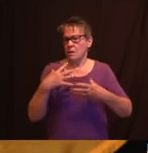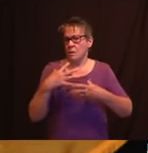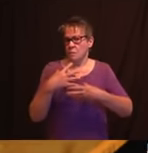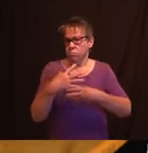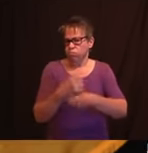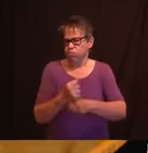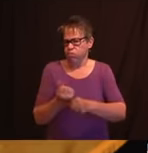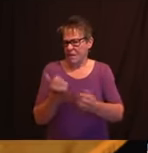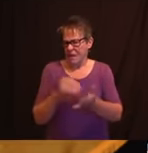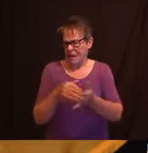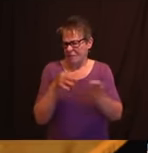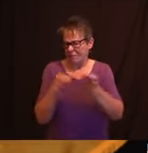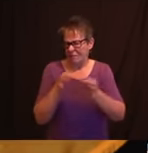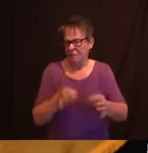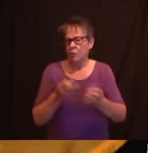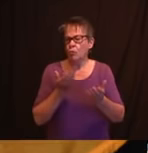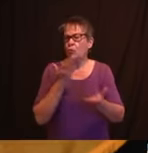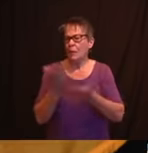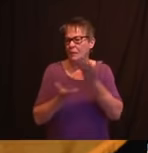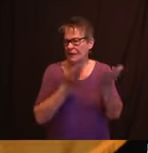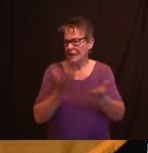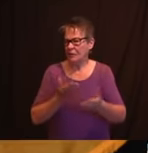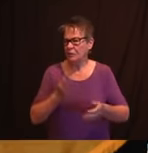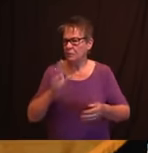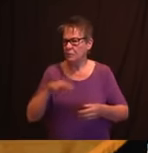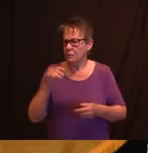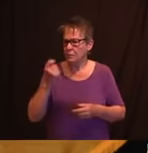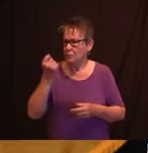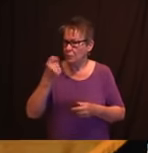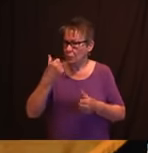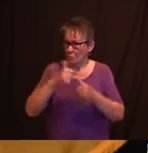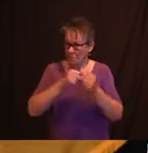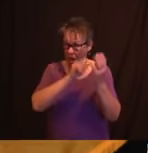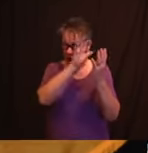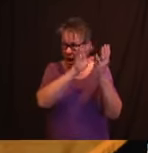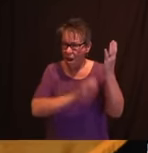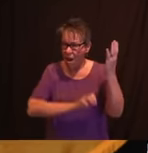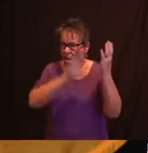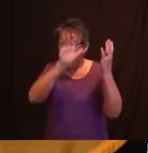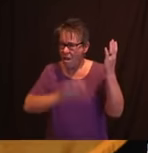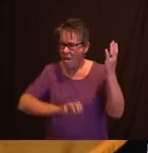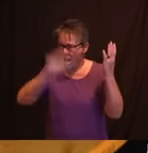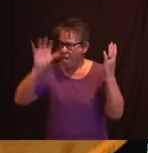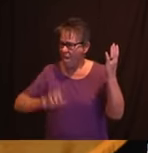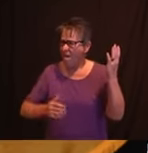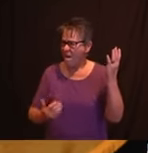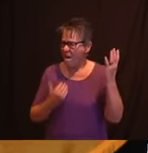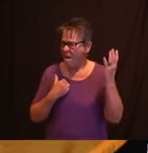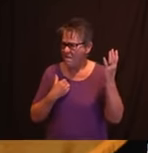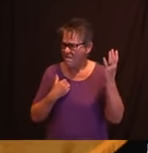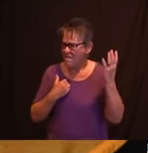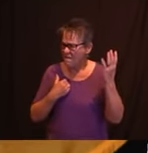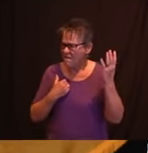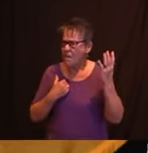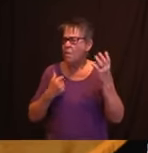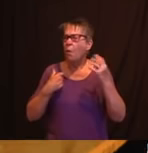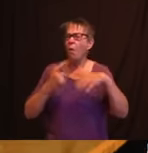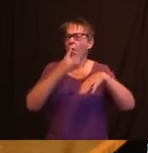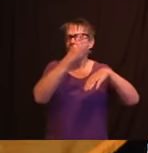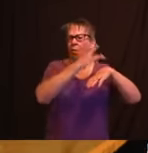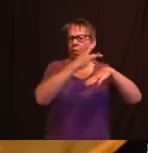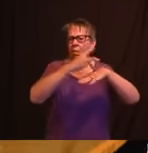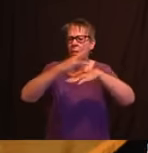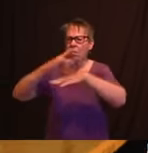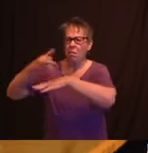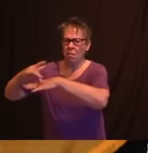There is a lot to unpack in the report. It's very well done, very in-depth, and the core recommendations, some of